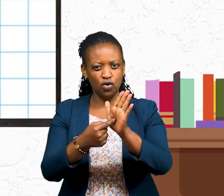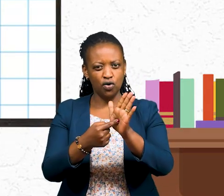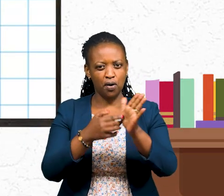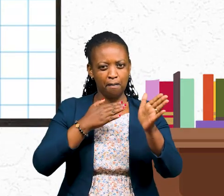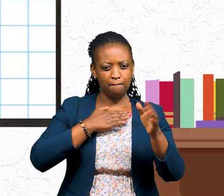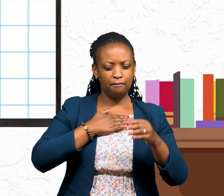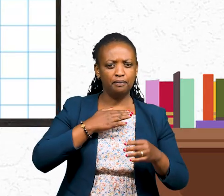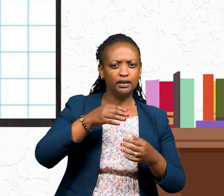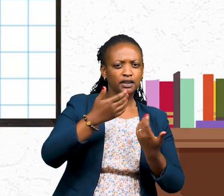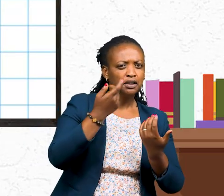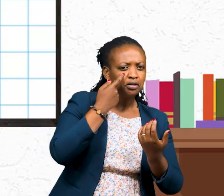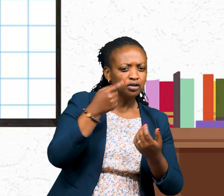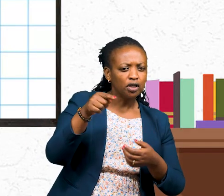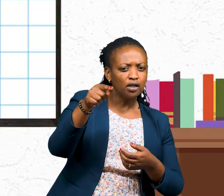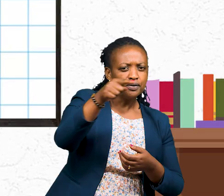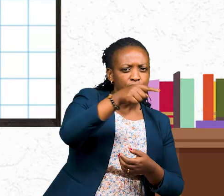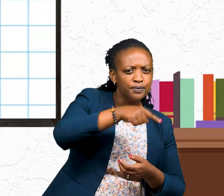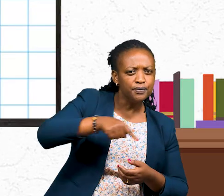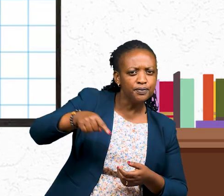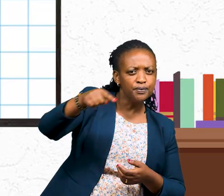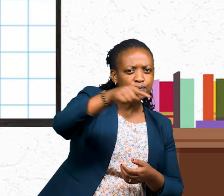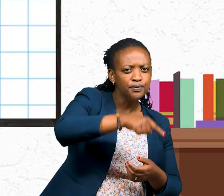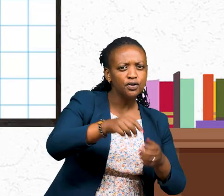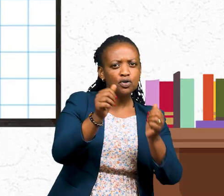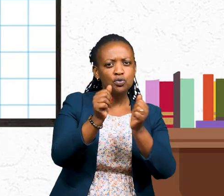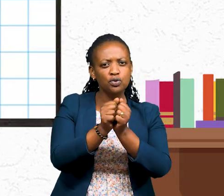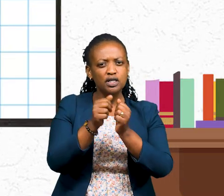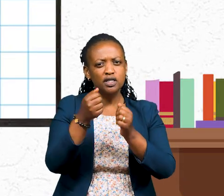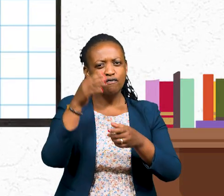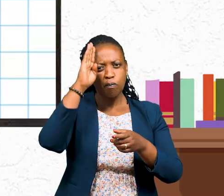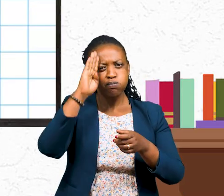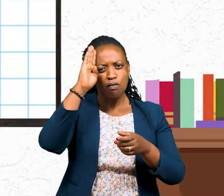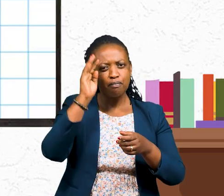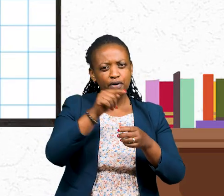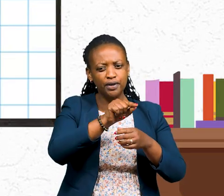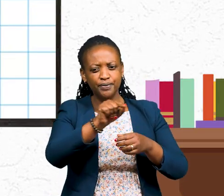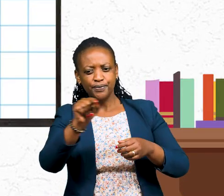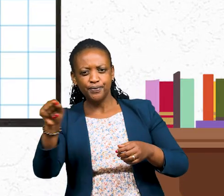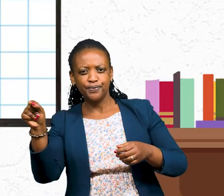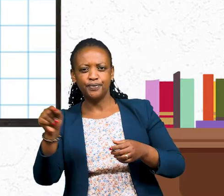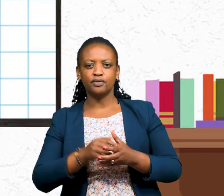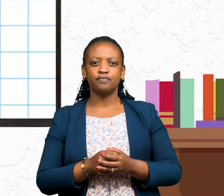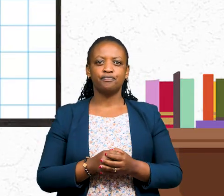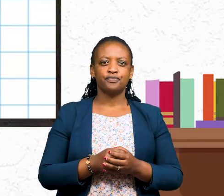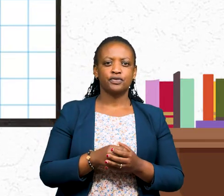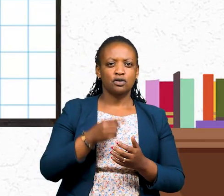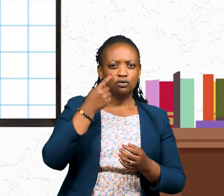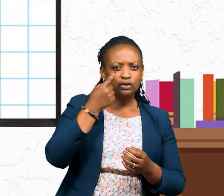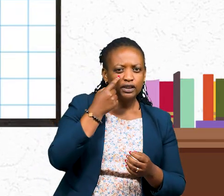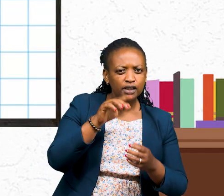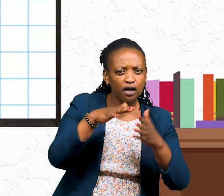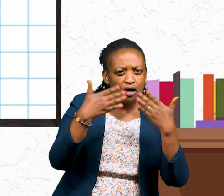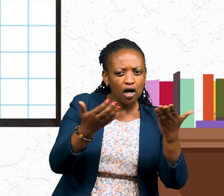represent my circumference, which is around my circle, with this pink line. I'm going to then go ahead and take the